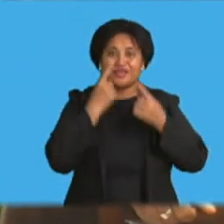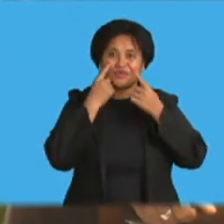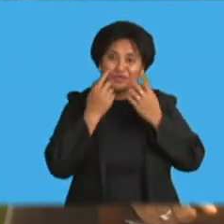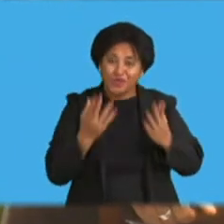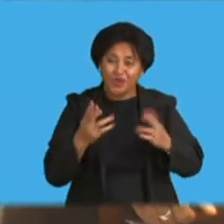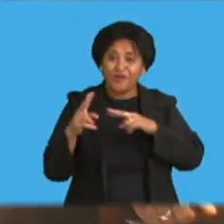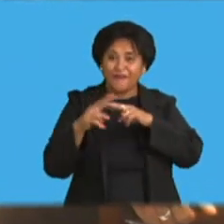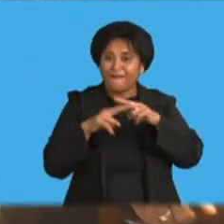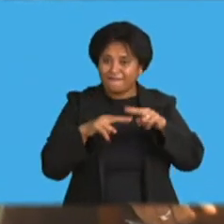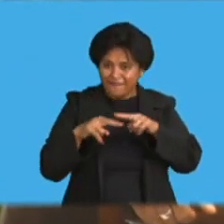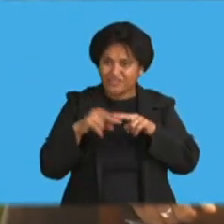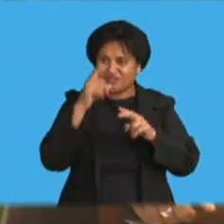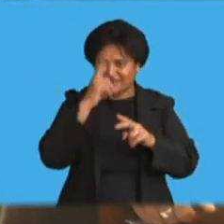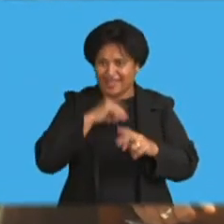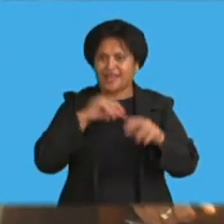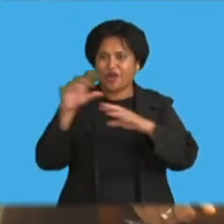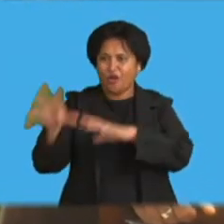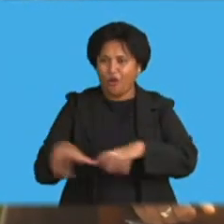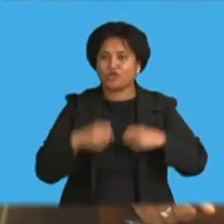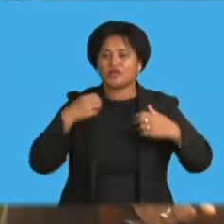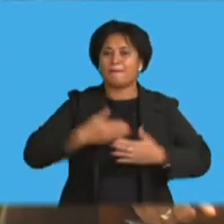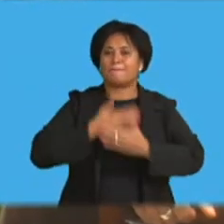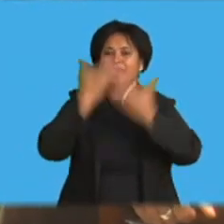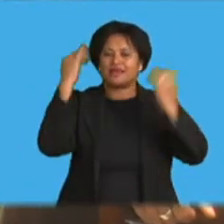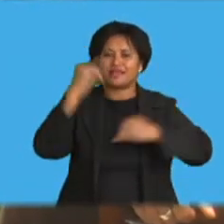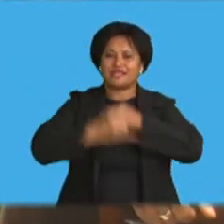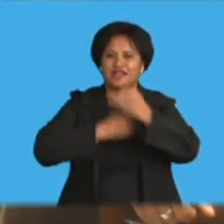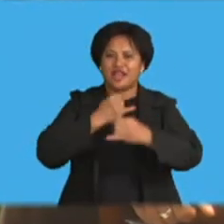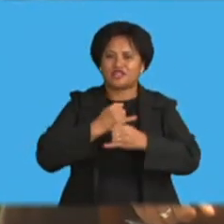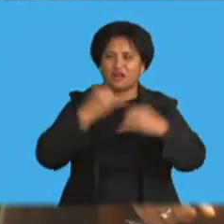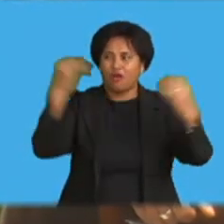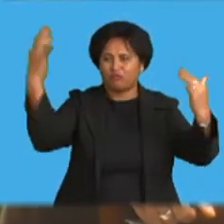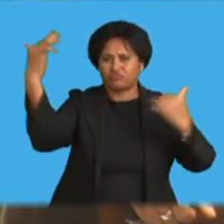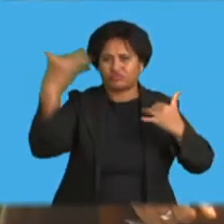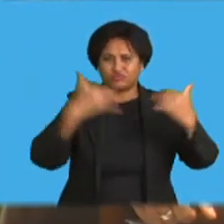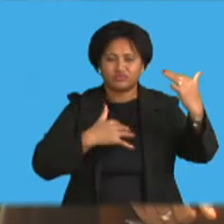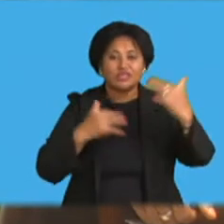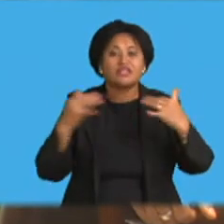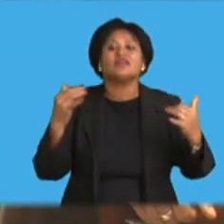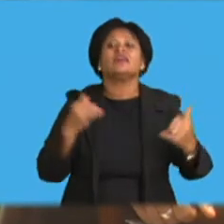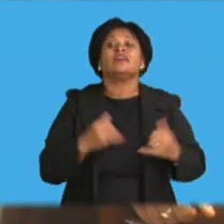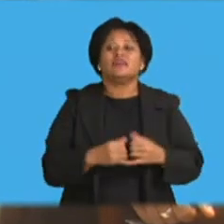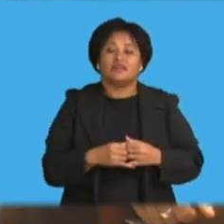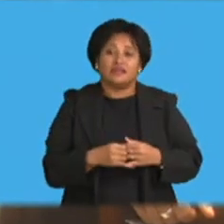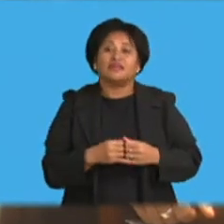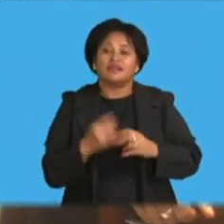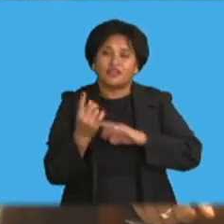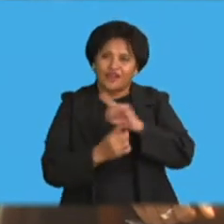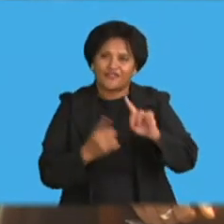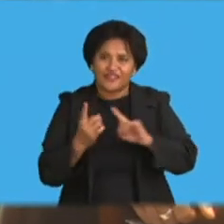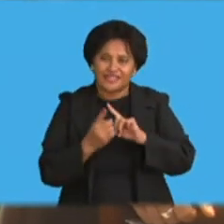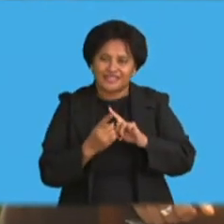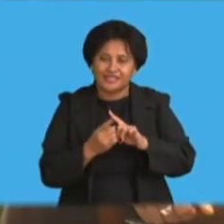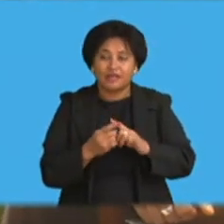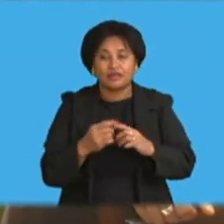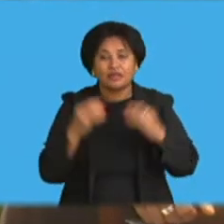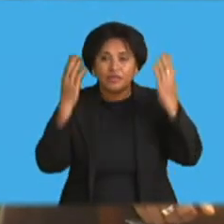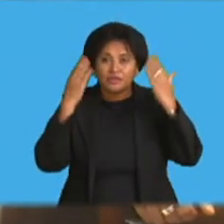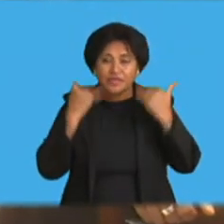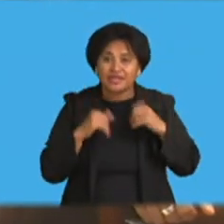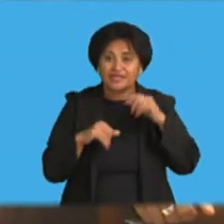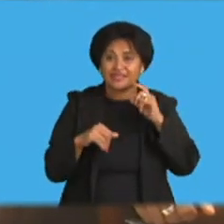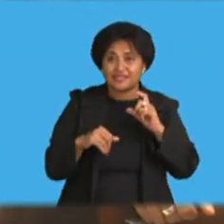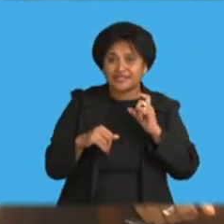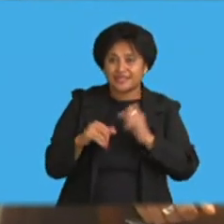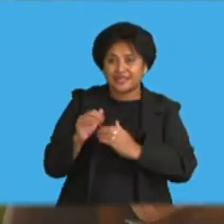is more than capable of hosting major international gatherings. Madam Speaker, during CCEM, the Right Honourable Secretary-General hosted the